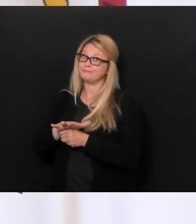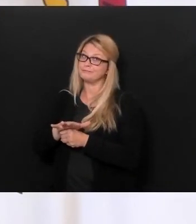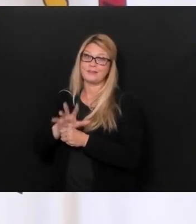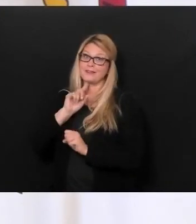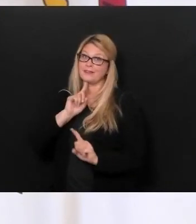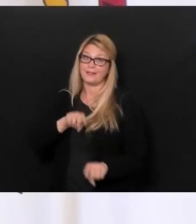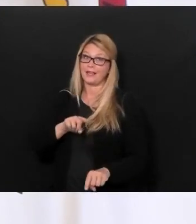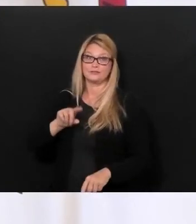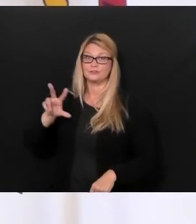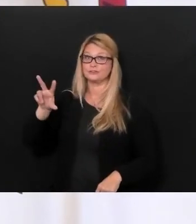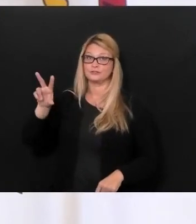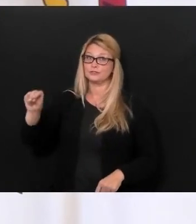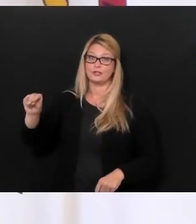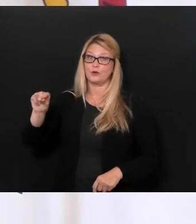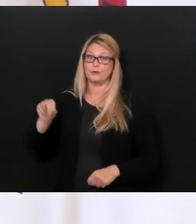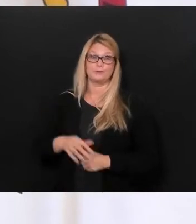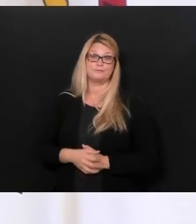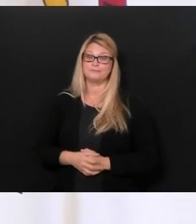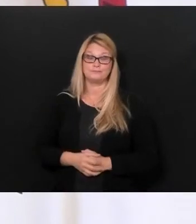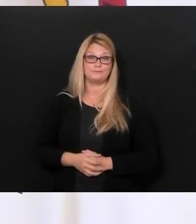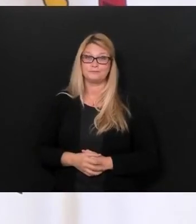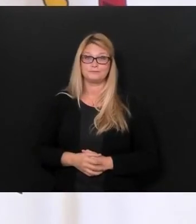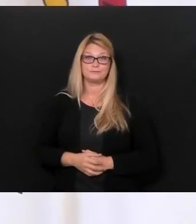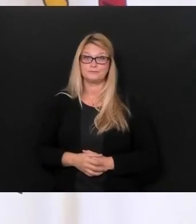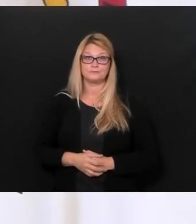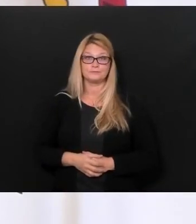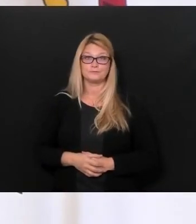The answer is not a chance on the planet.